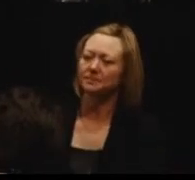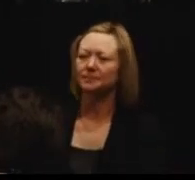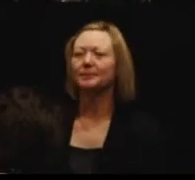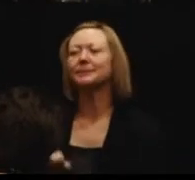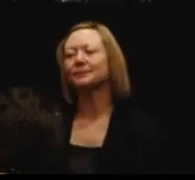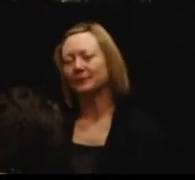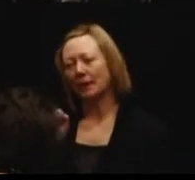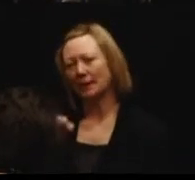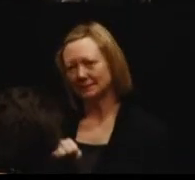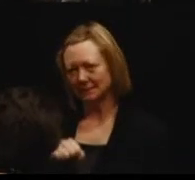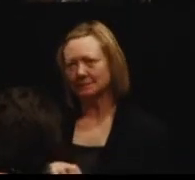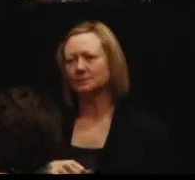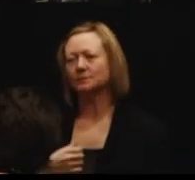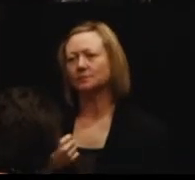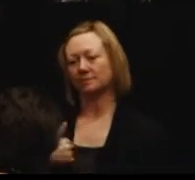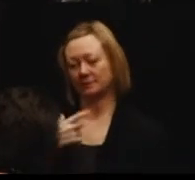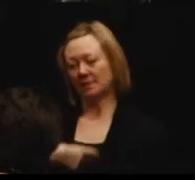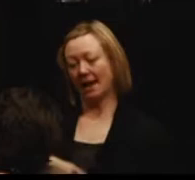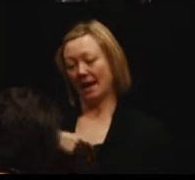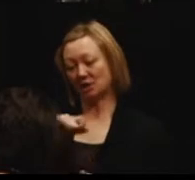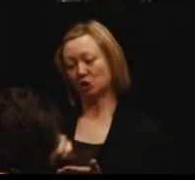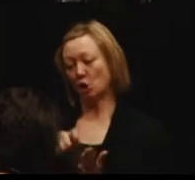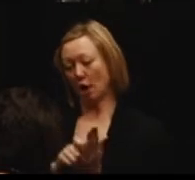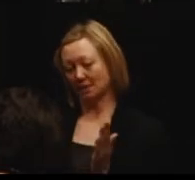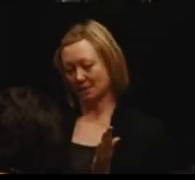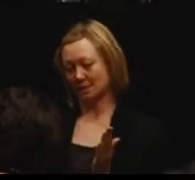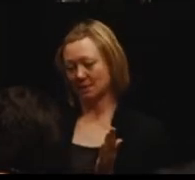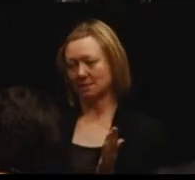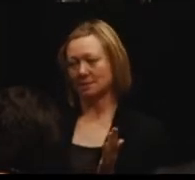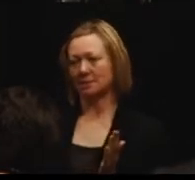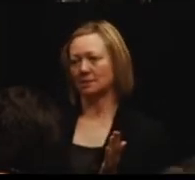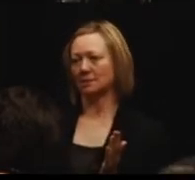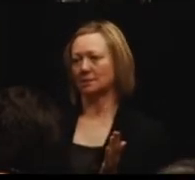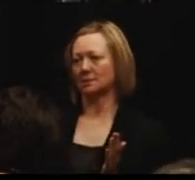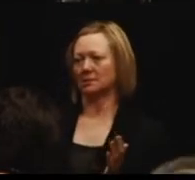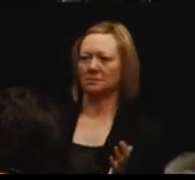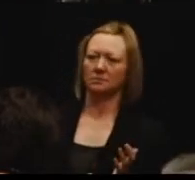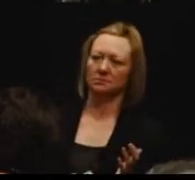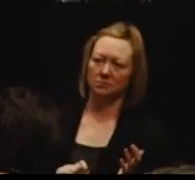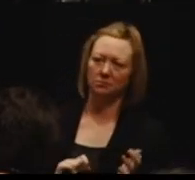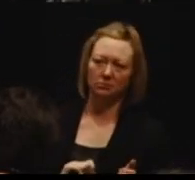Potentially we're all, as a journalist in primary occupation,